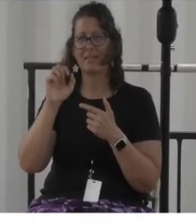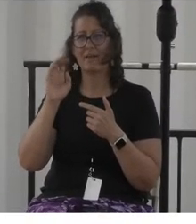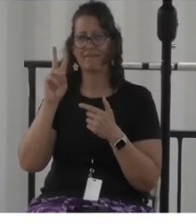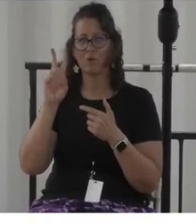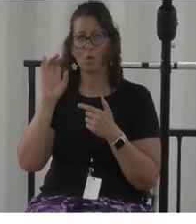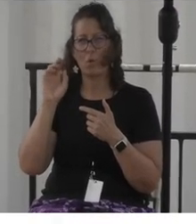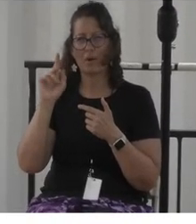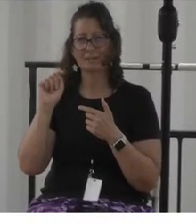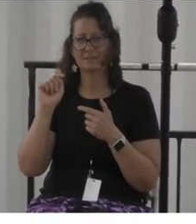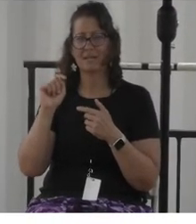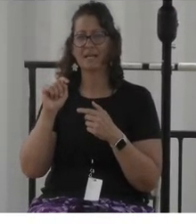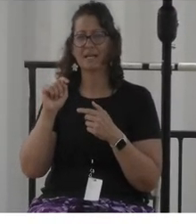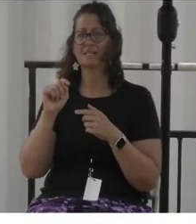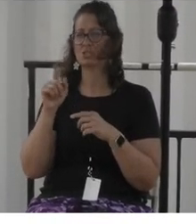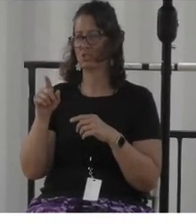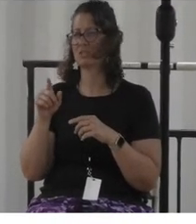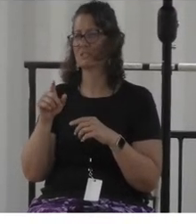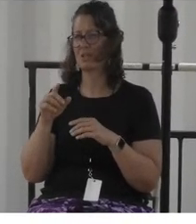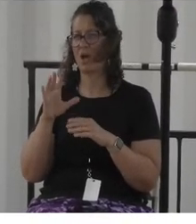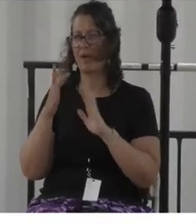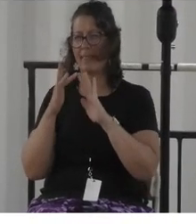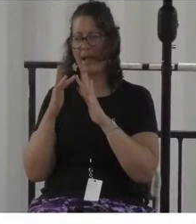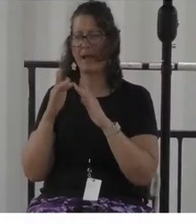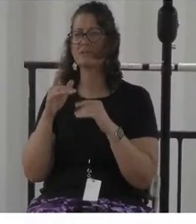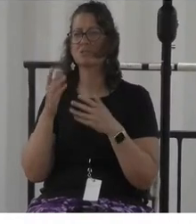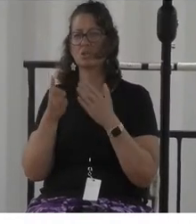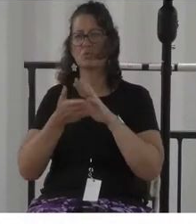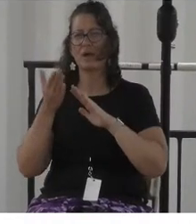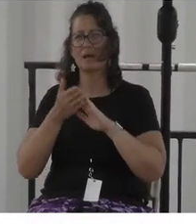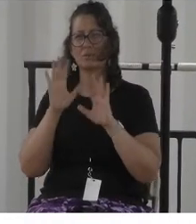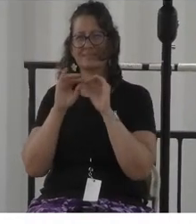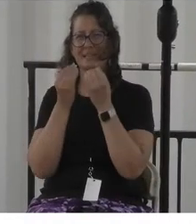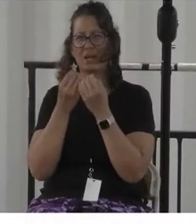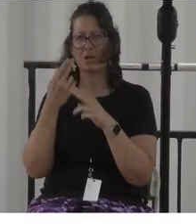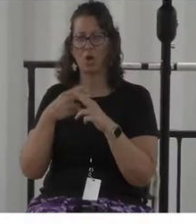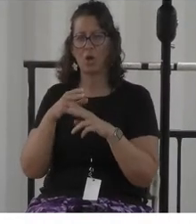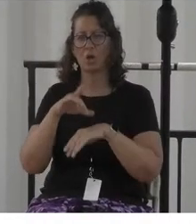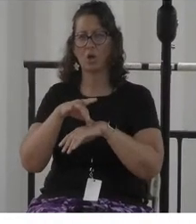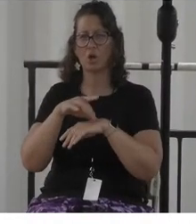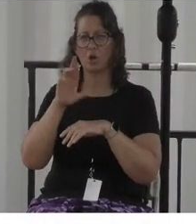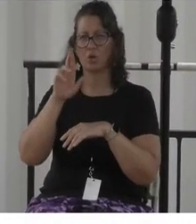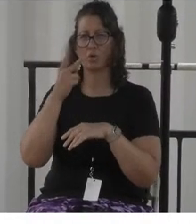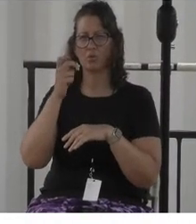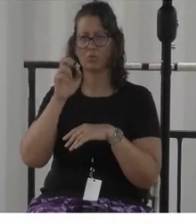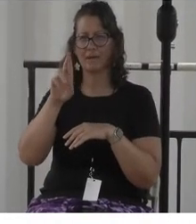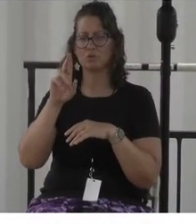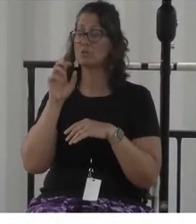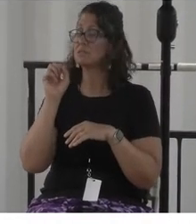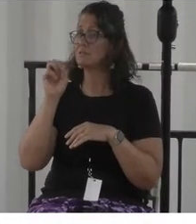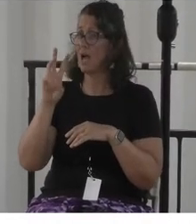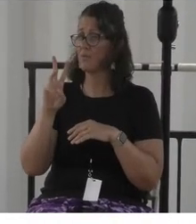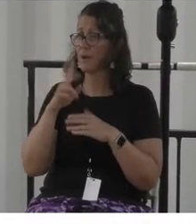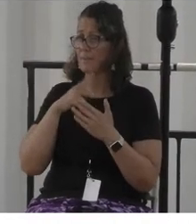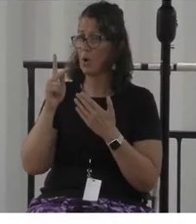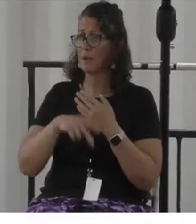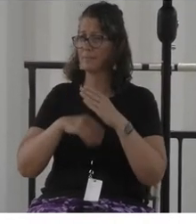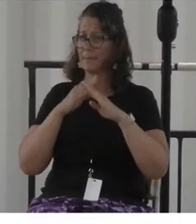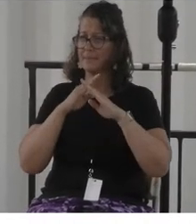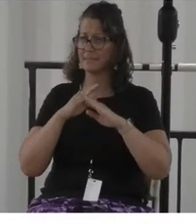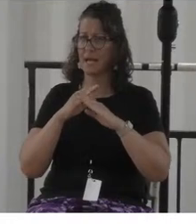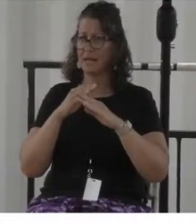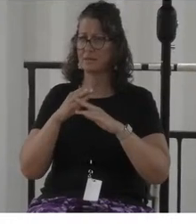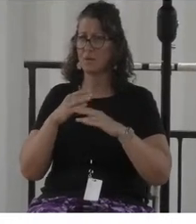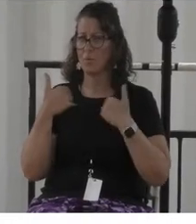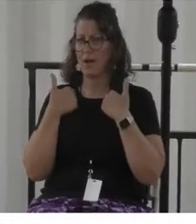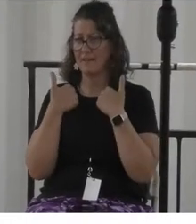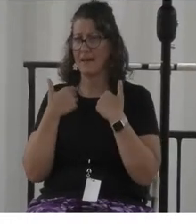but Jess runs an organization called Earth Ranger, which is a software program that's used to better protect wildlife and